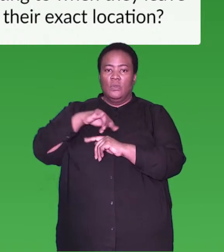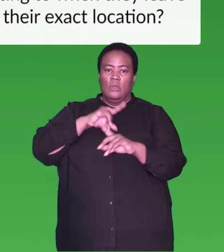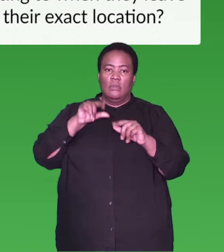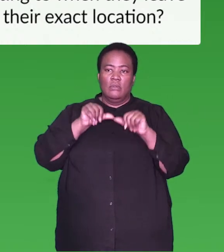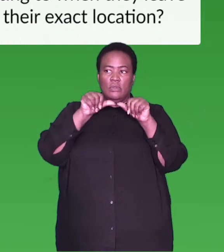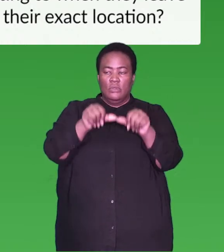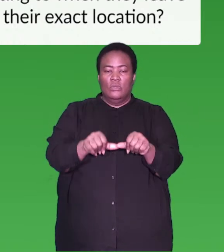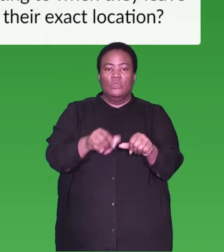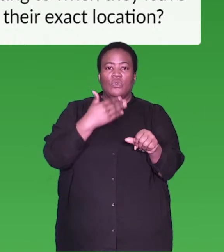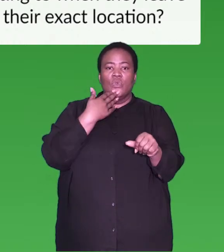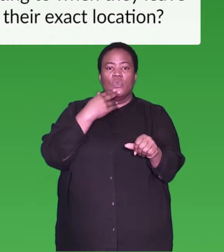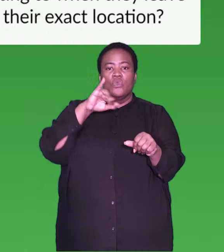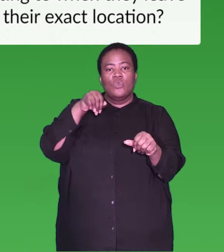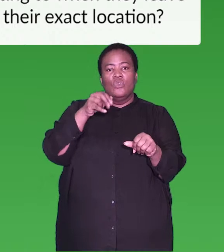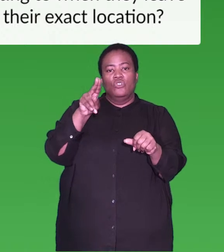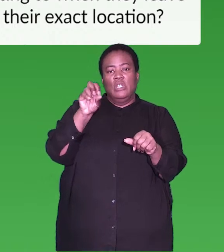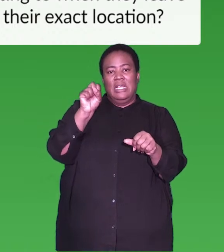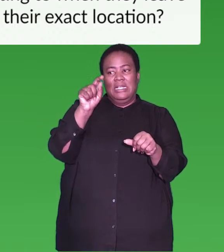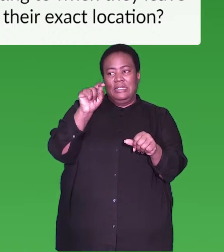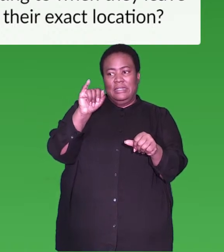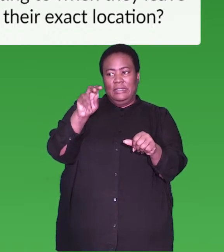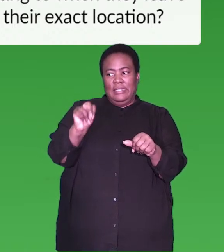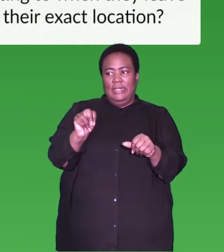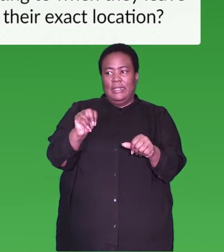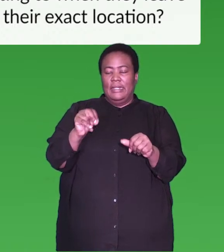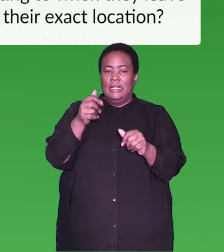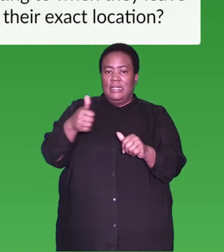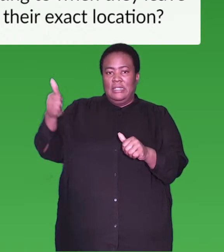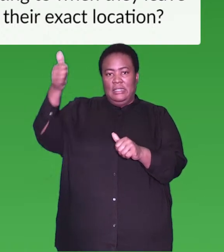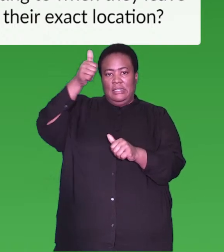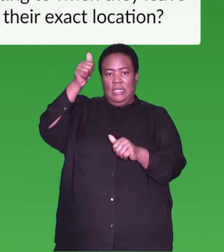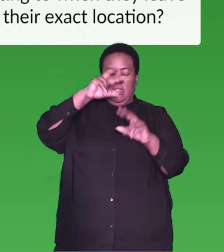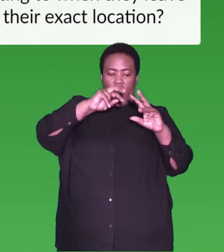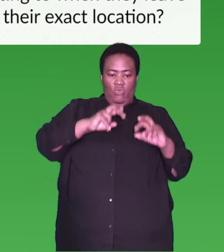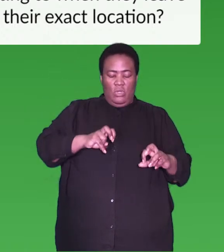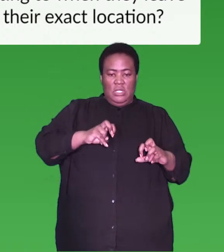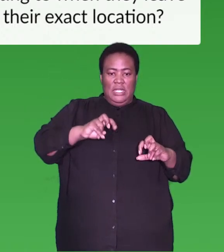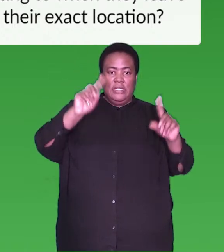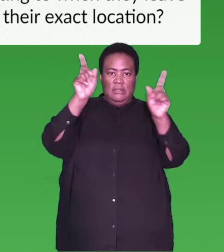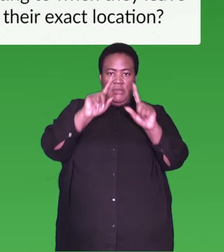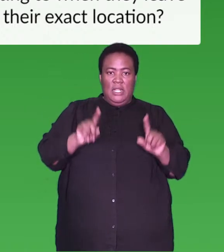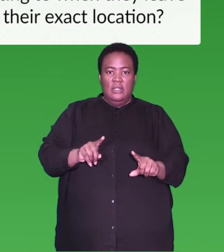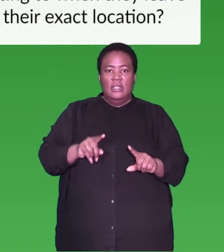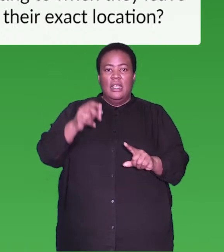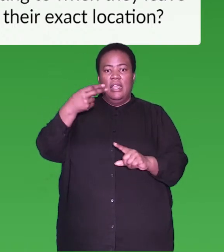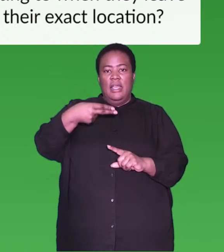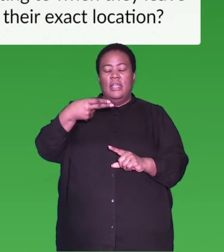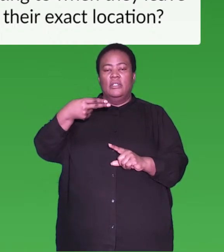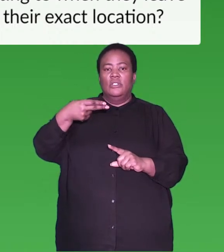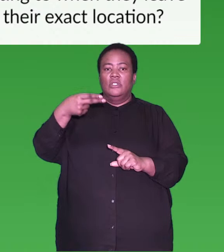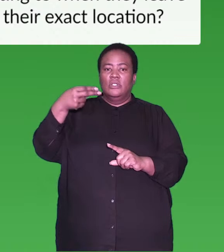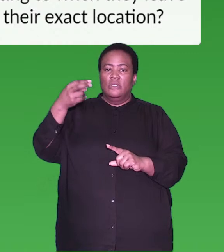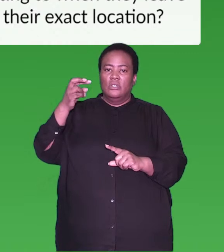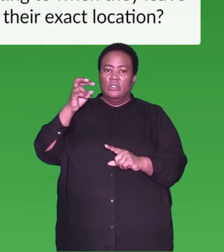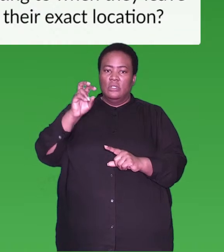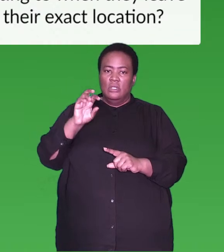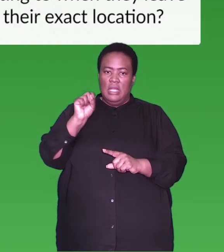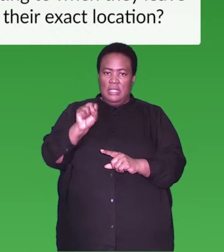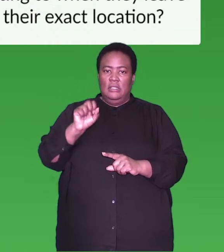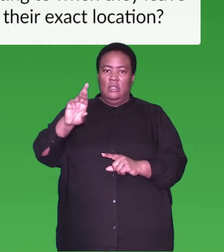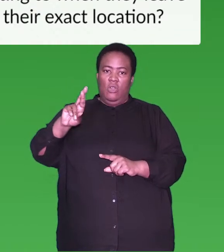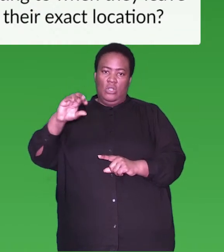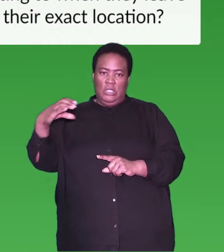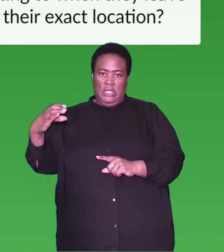We will move on to Justin, Dr. Justin Bisaki, a senior research specialist at the HSRC, and